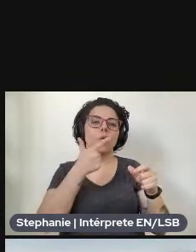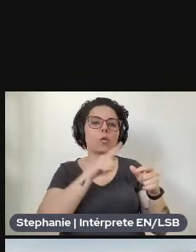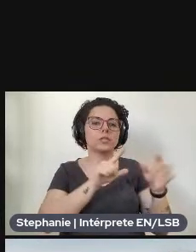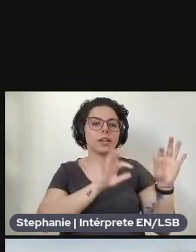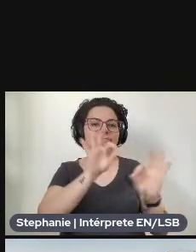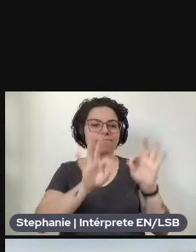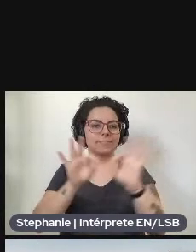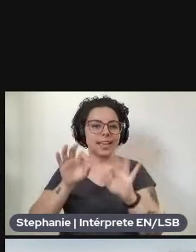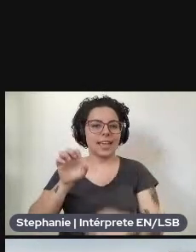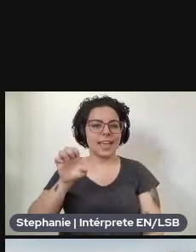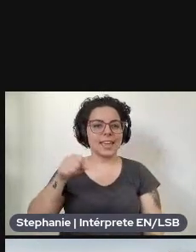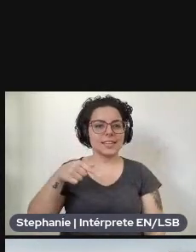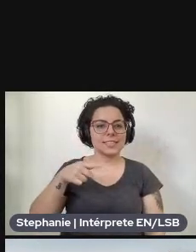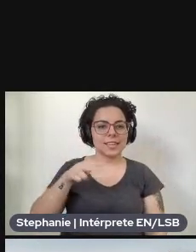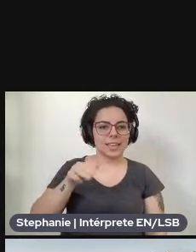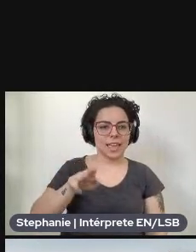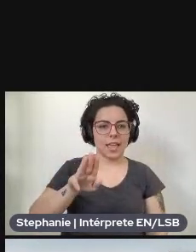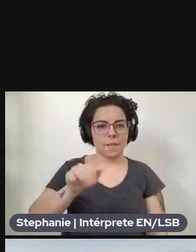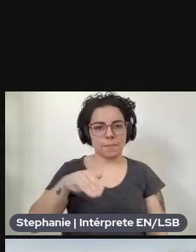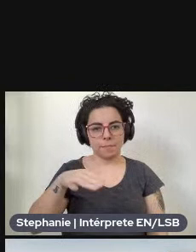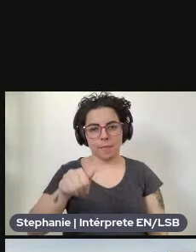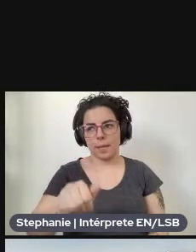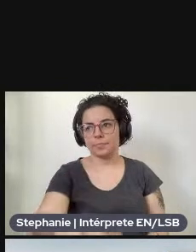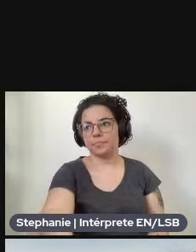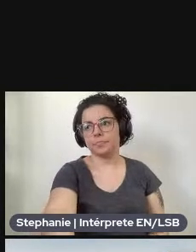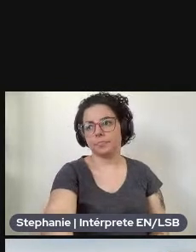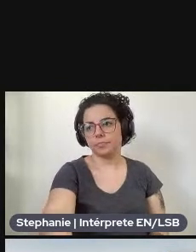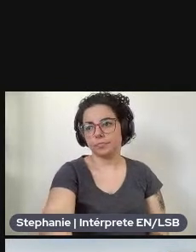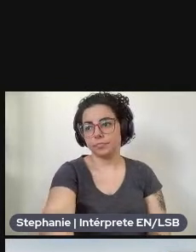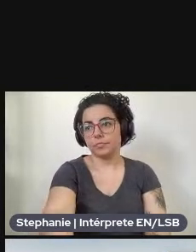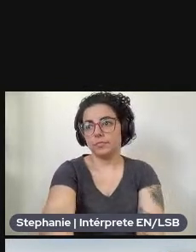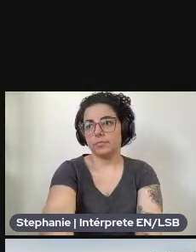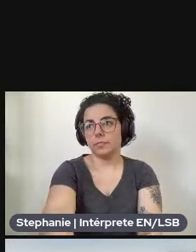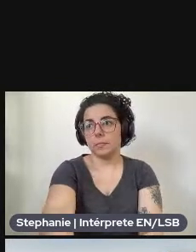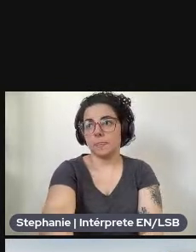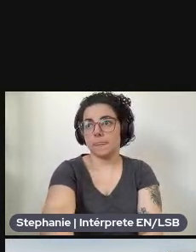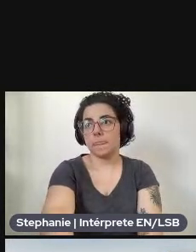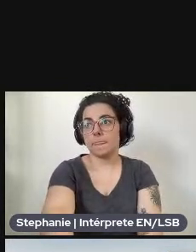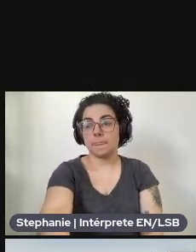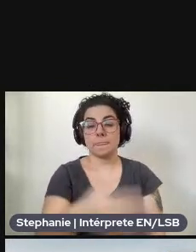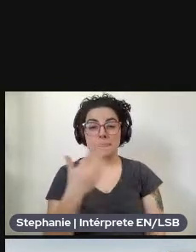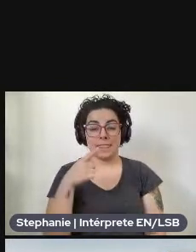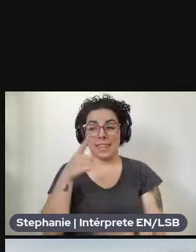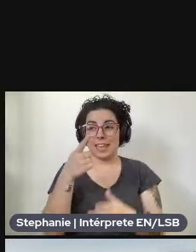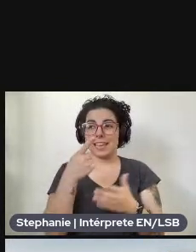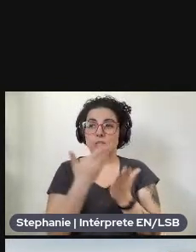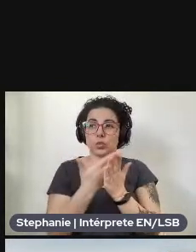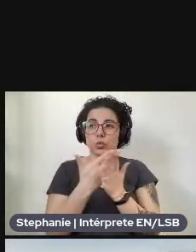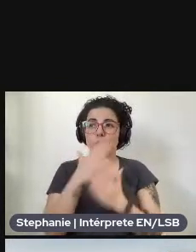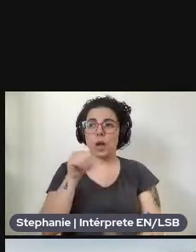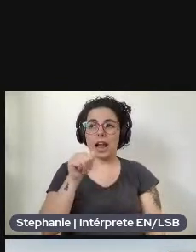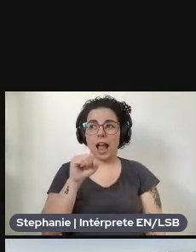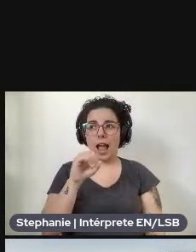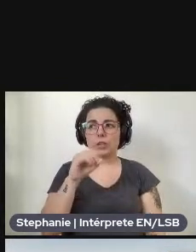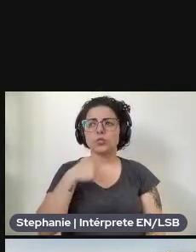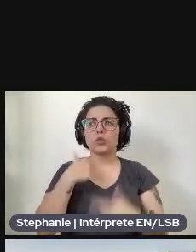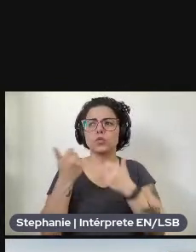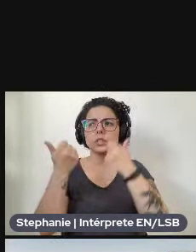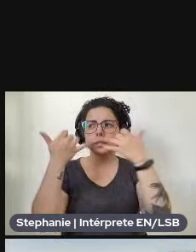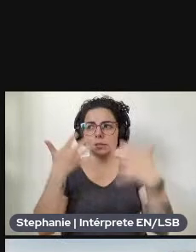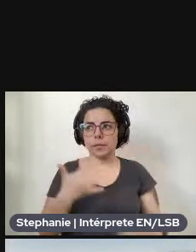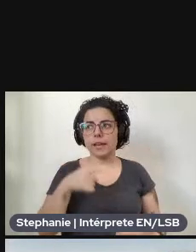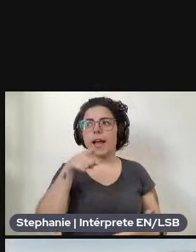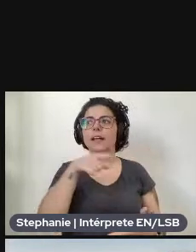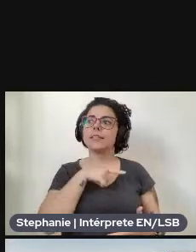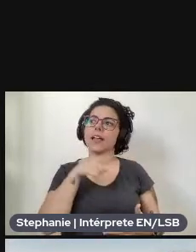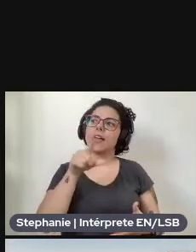Okay, so that for the theoretical background. The case study I will be developing here is also situated